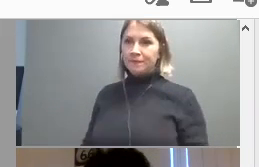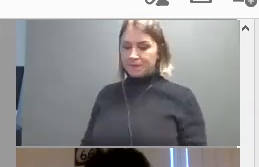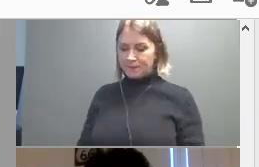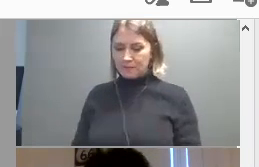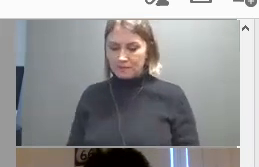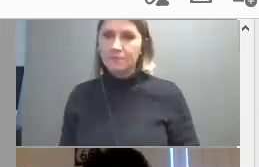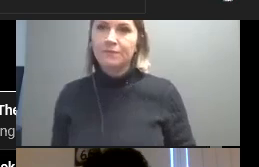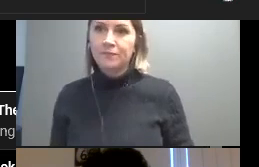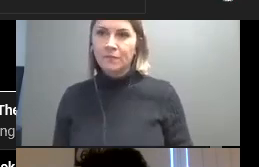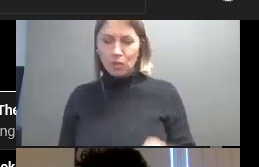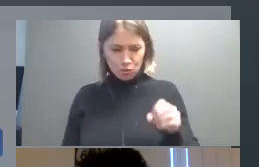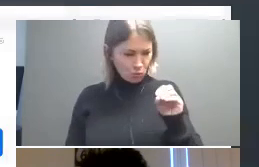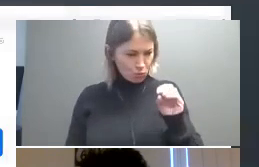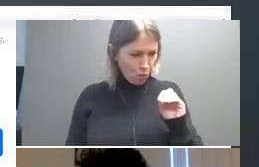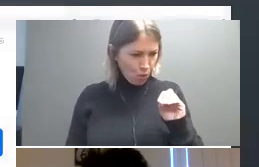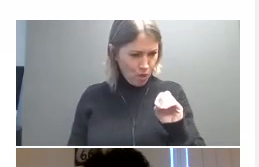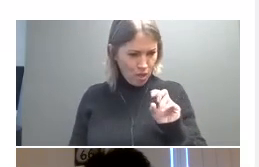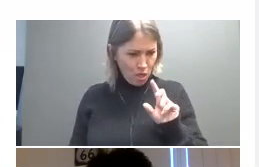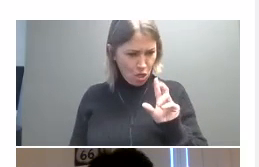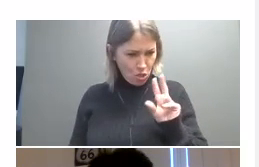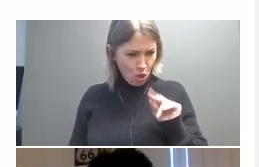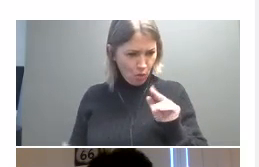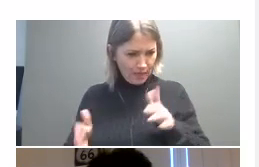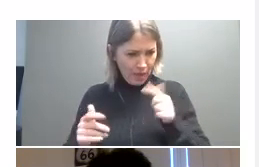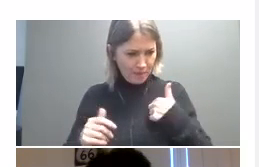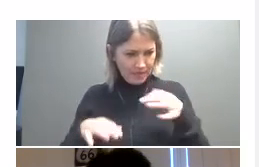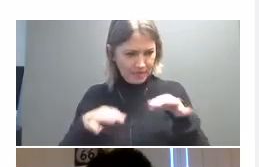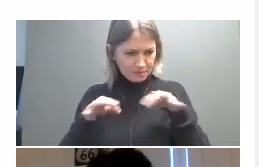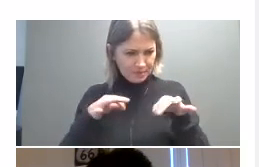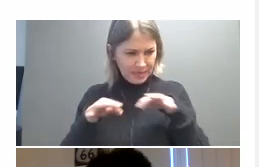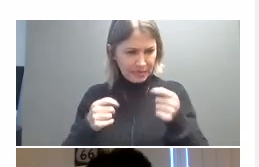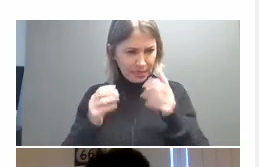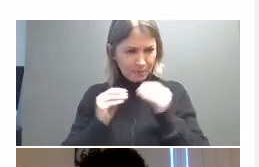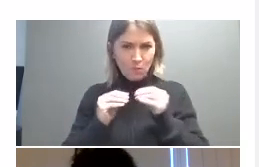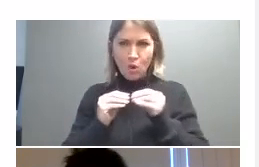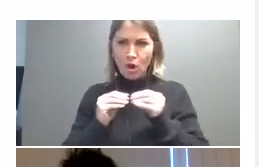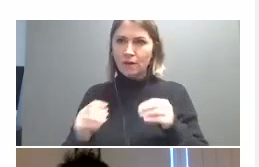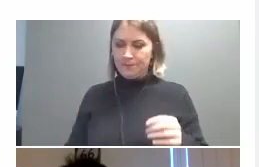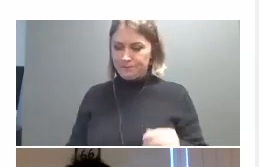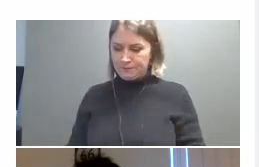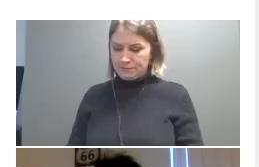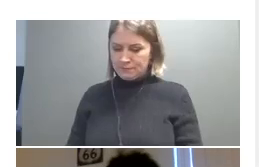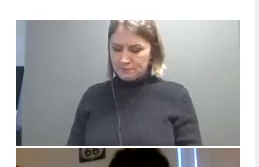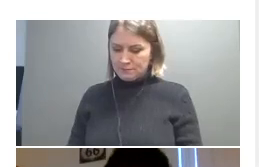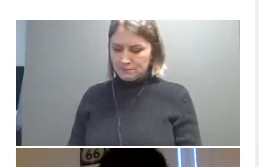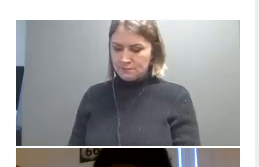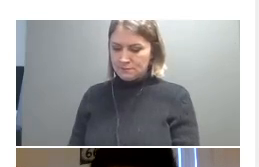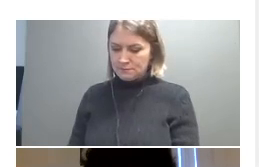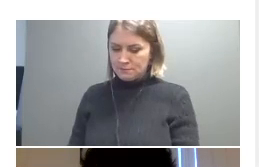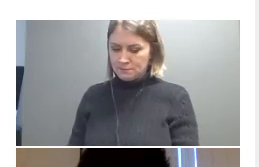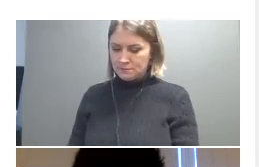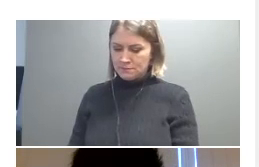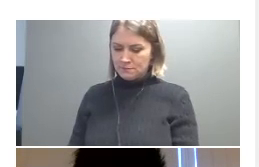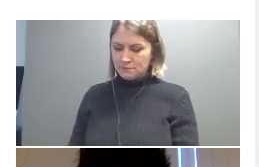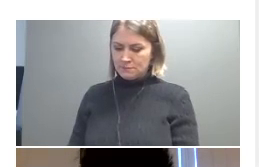No. Okay, right. so no, let me just explain this a bit. So let's say that